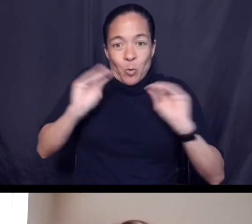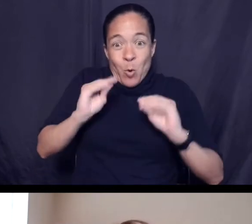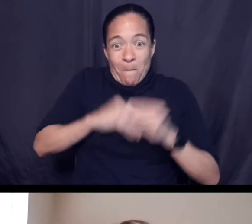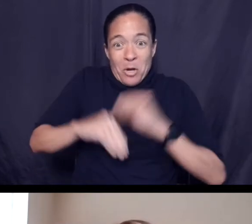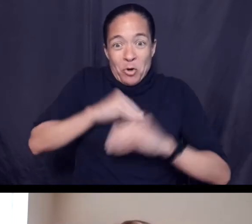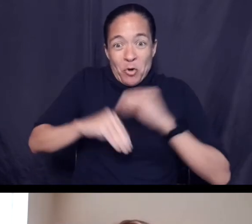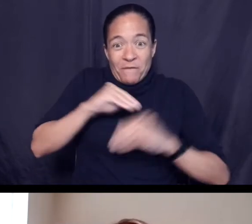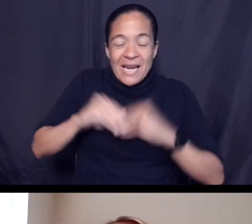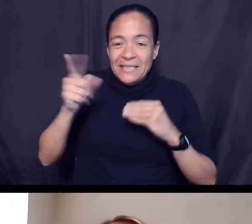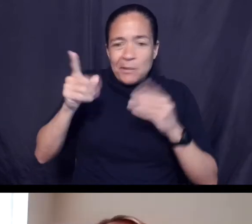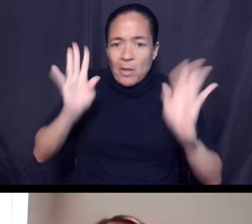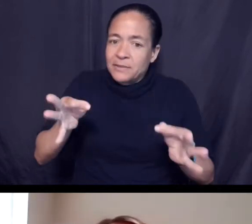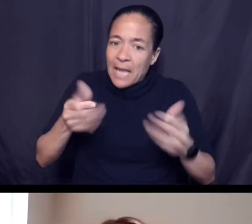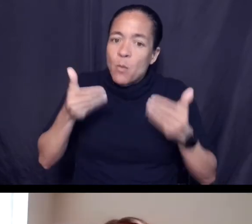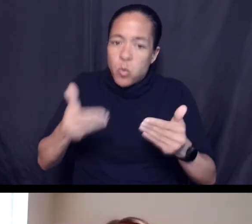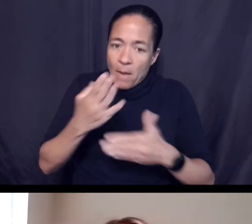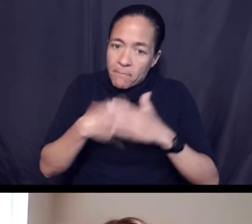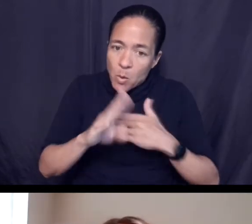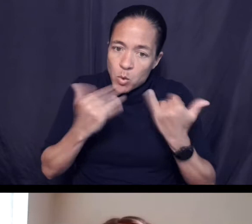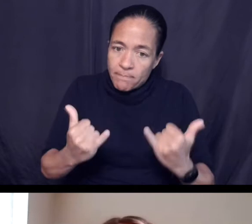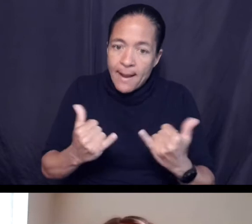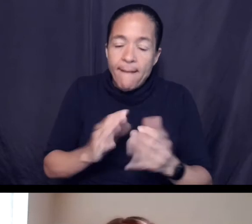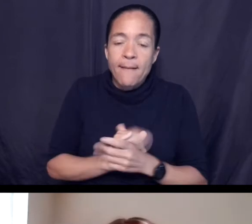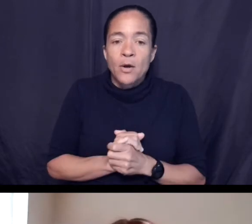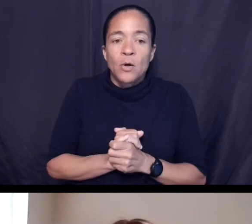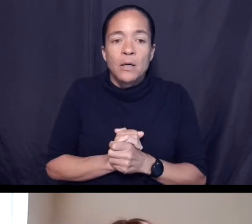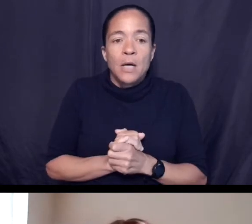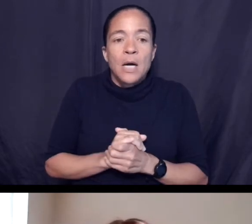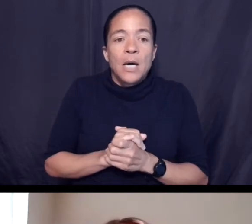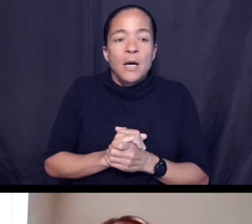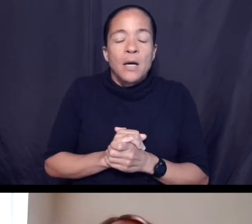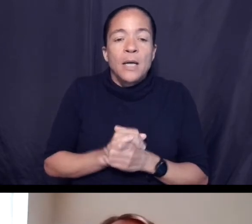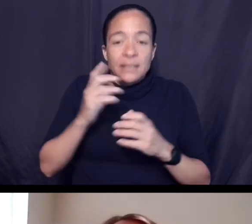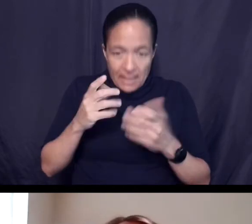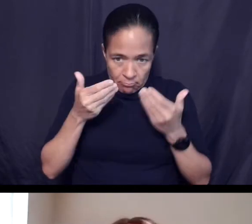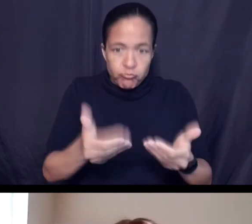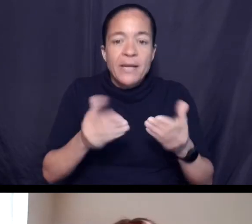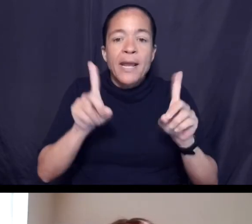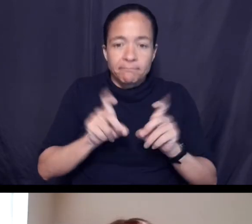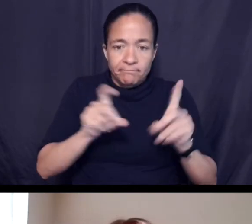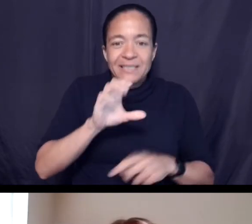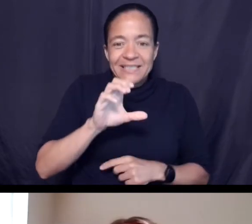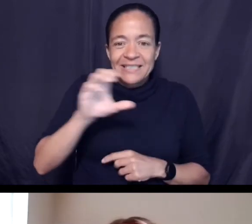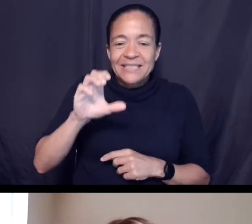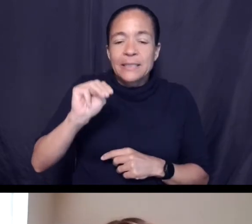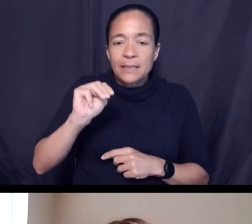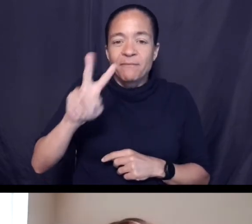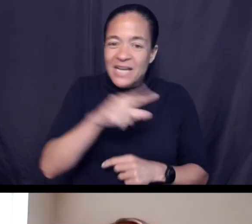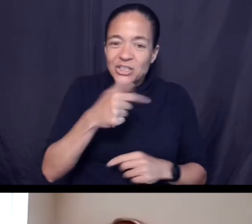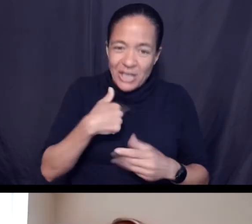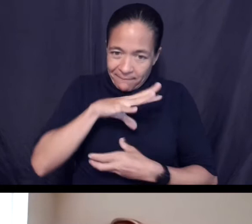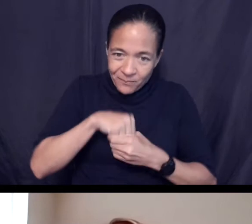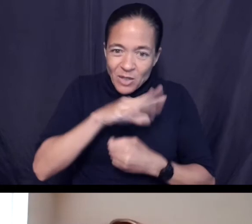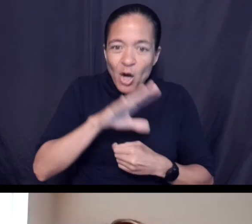get her out. She was tested for CCMV and she had CMV in her blood, urine, and